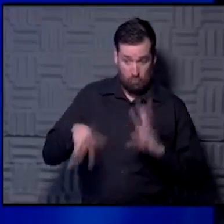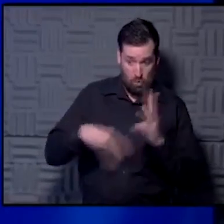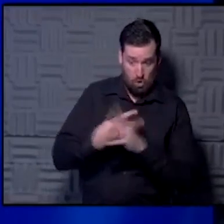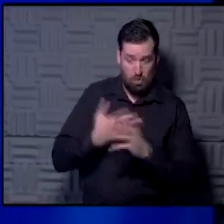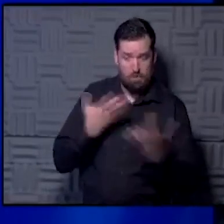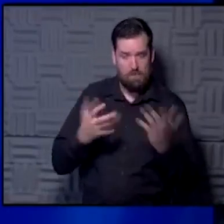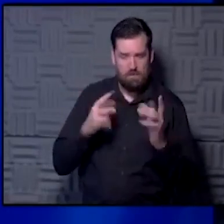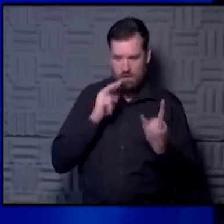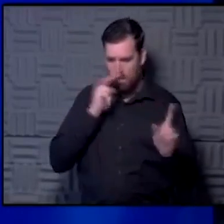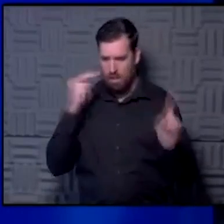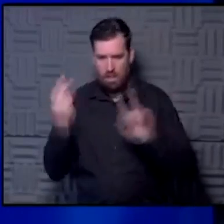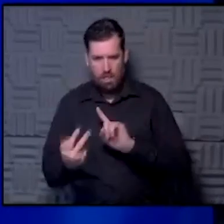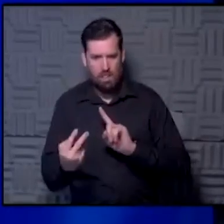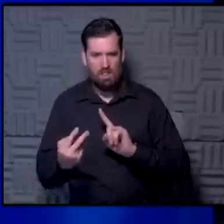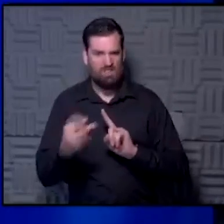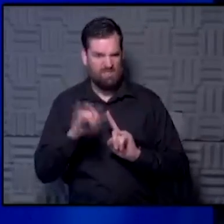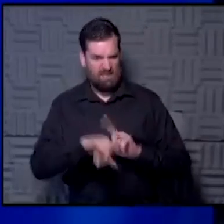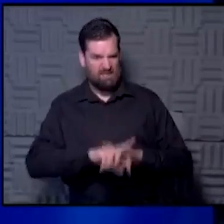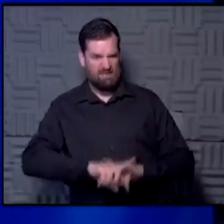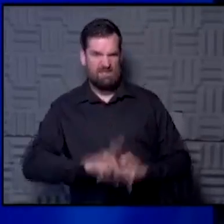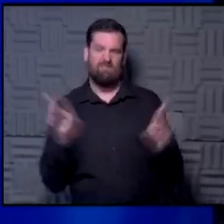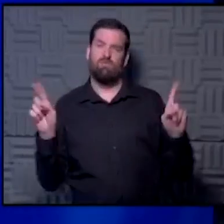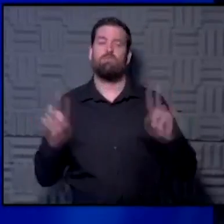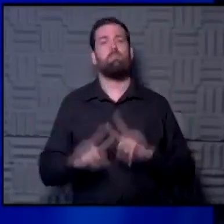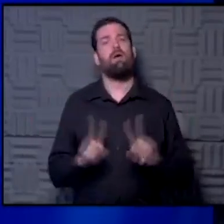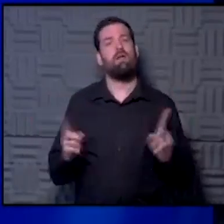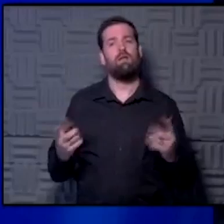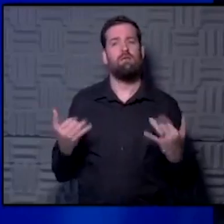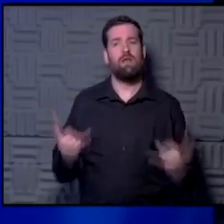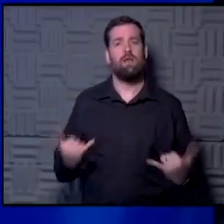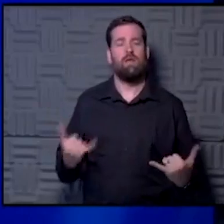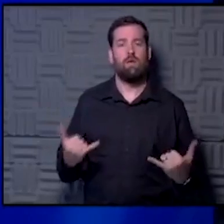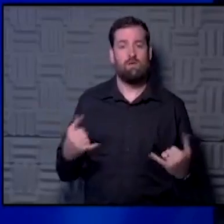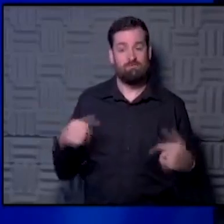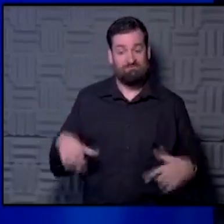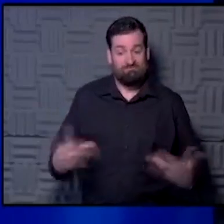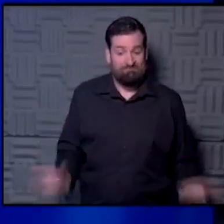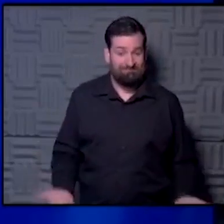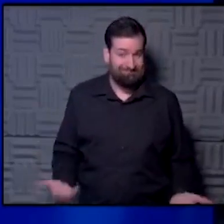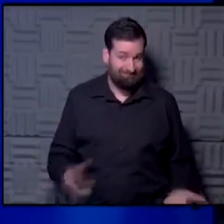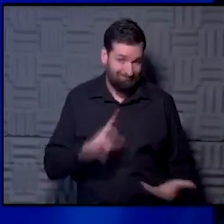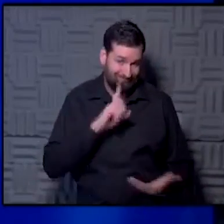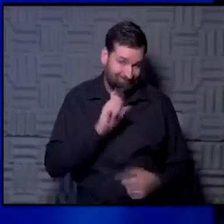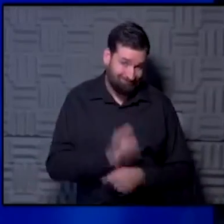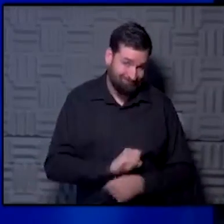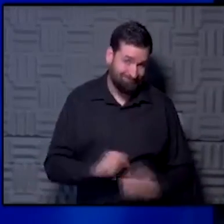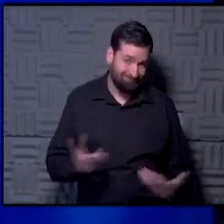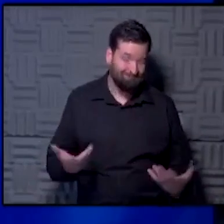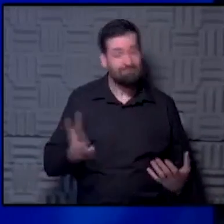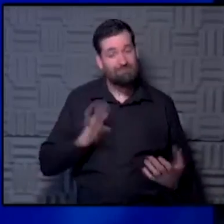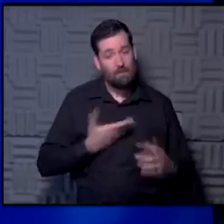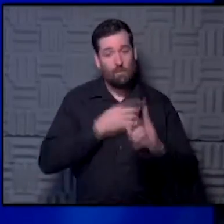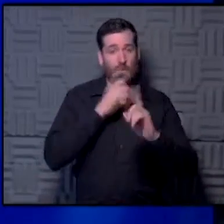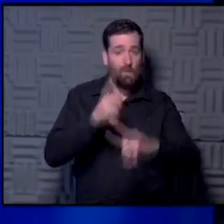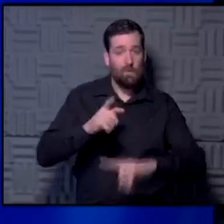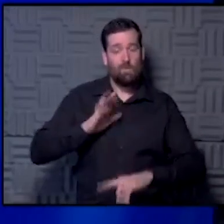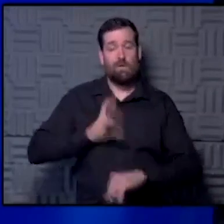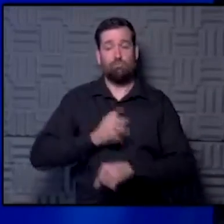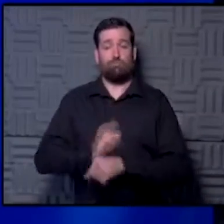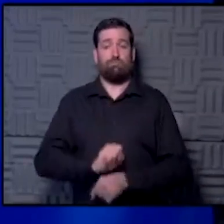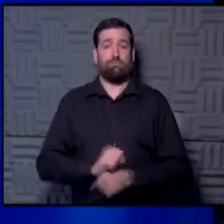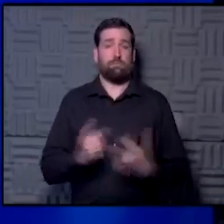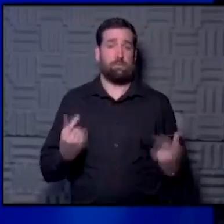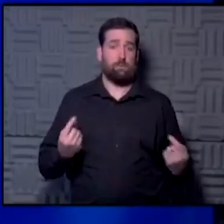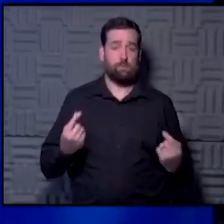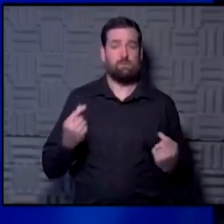at the other reality as the change. But right now, this is where we are. And our goal and our job should be to take